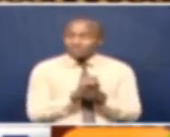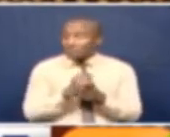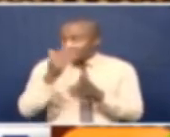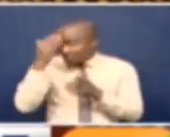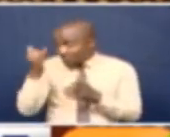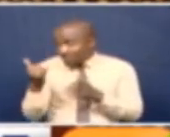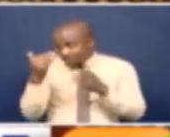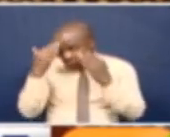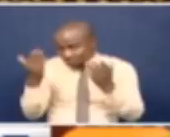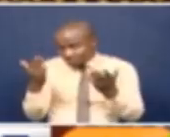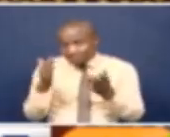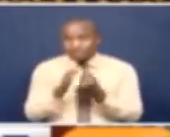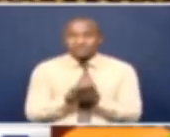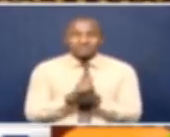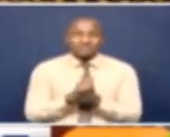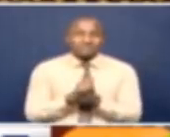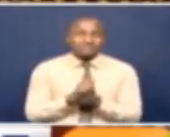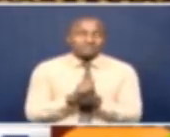Walipigana.